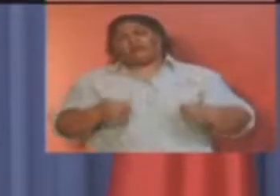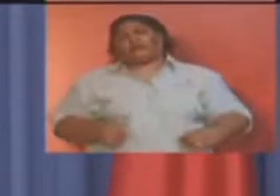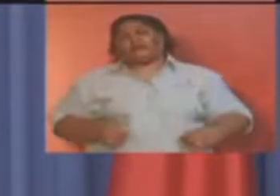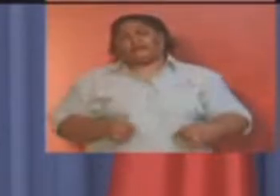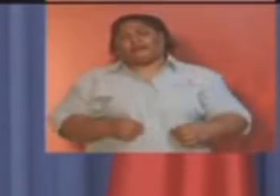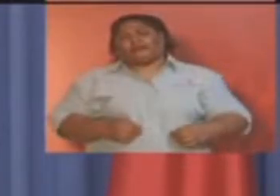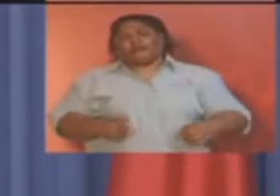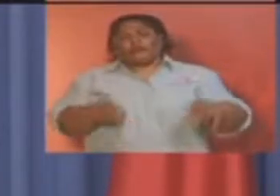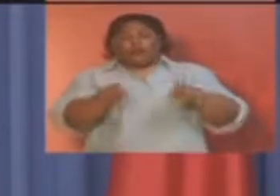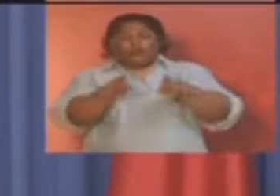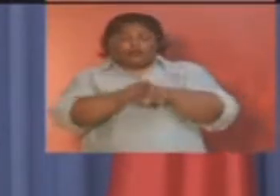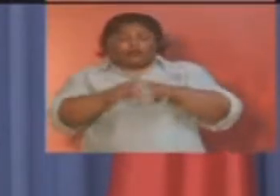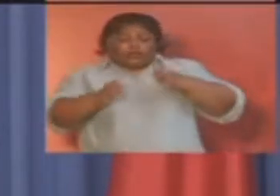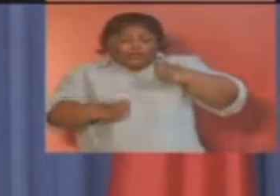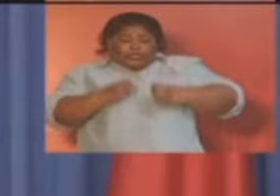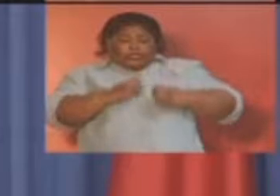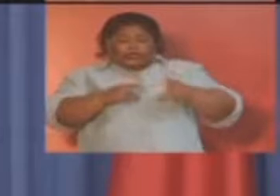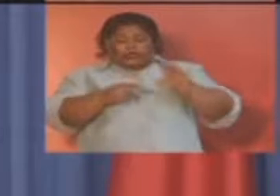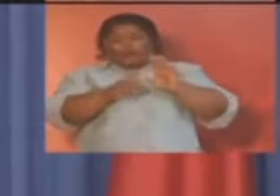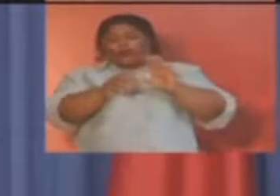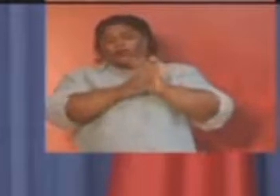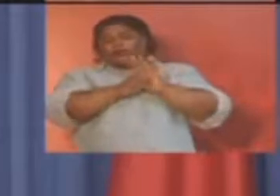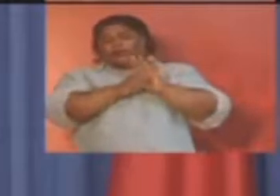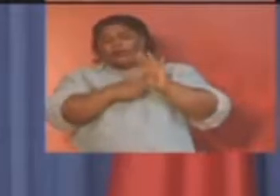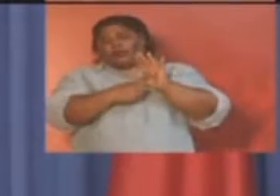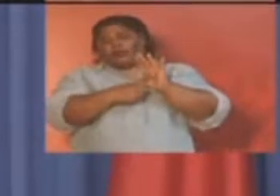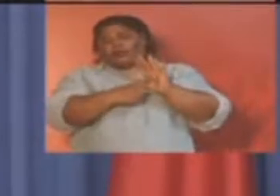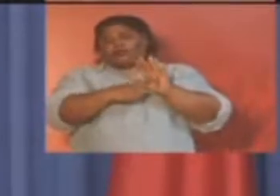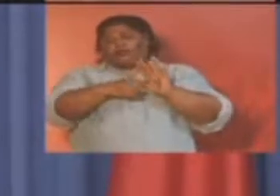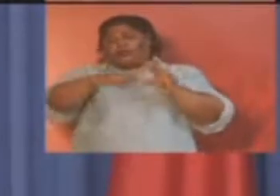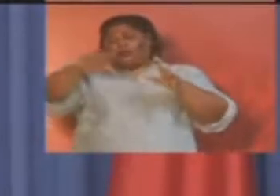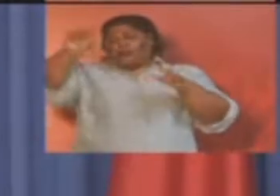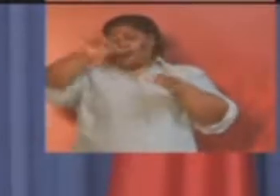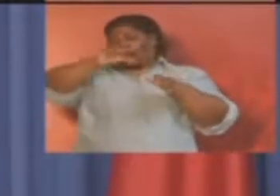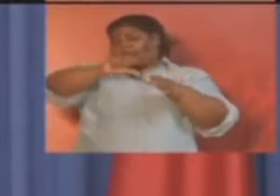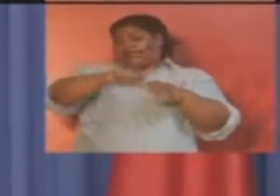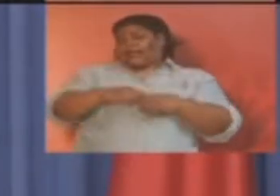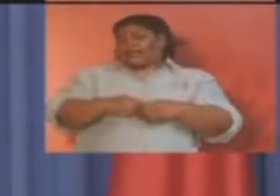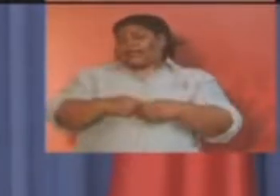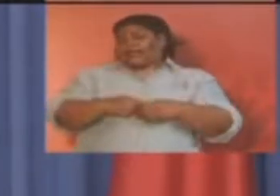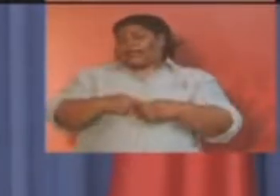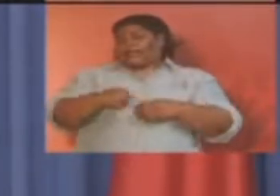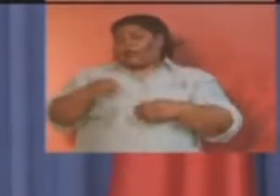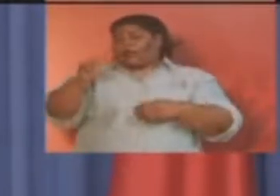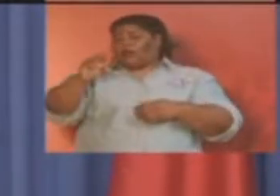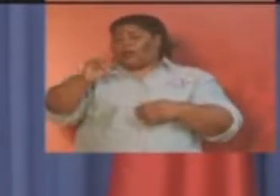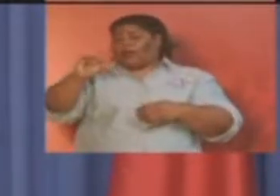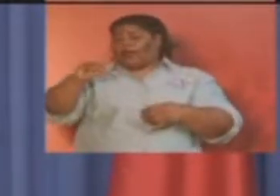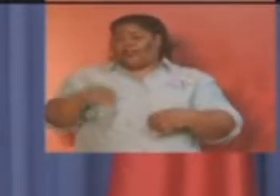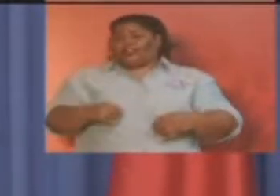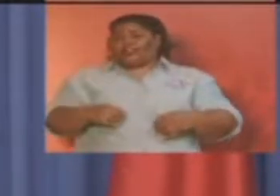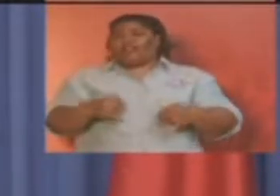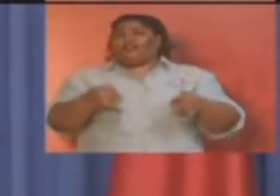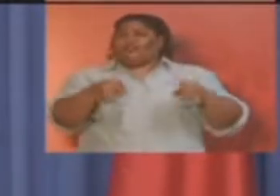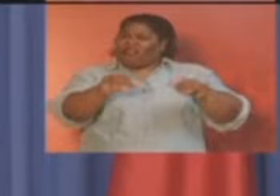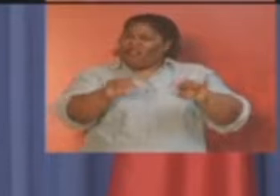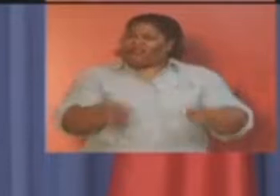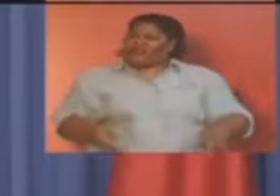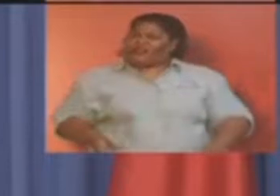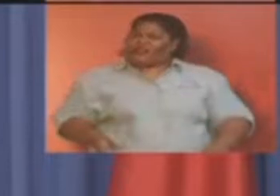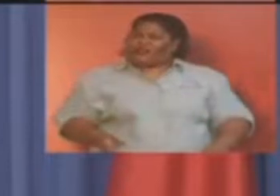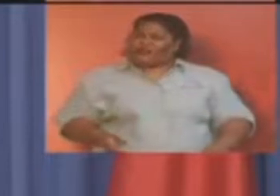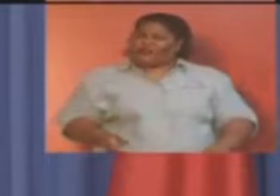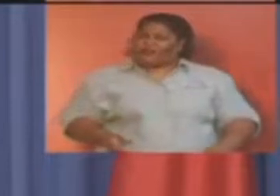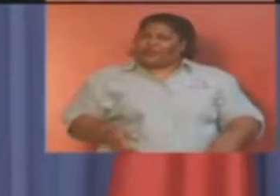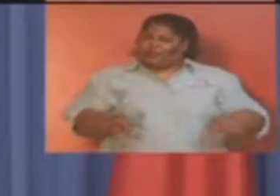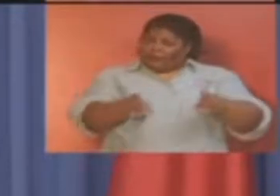alive, and we've listed in a very great detail, almost 2 or 3 pages of everything in the energy sector to allow it. But again,